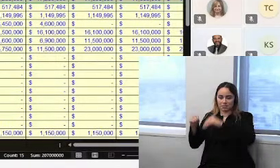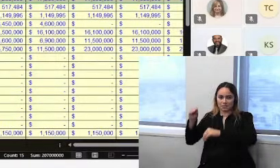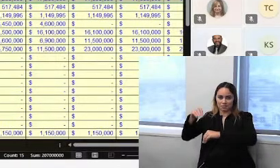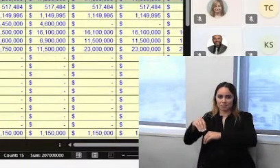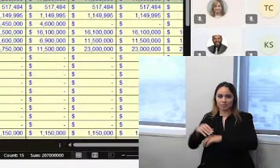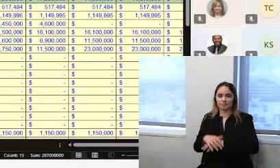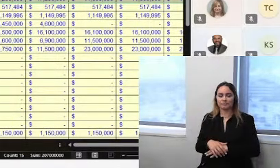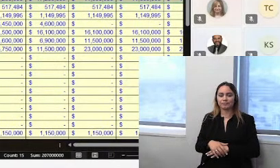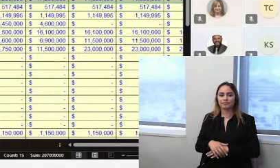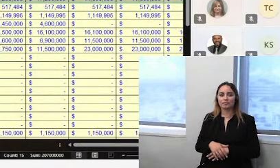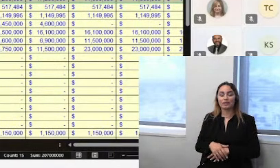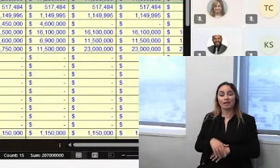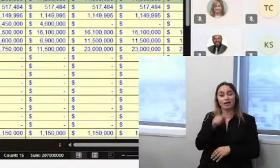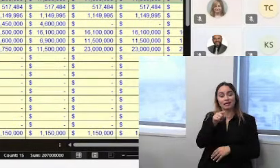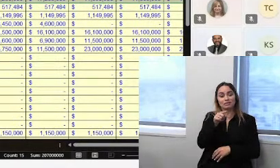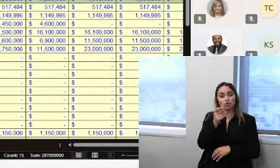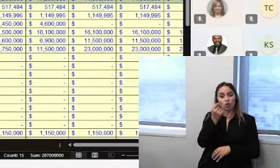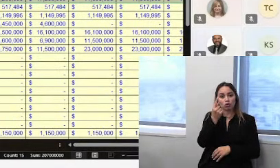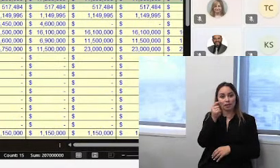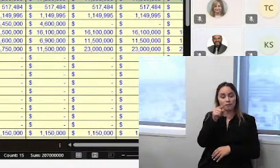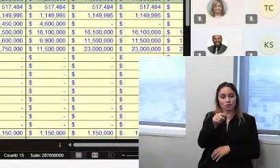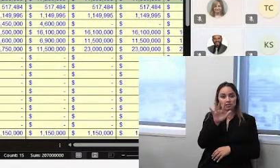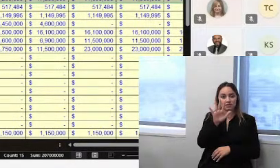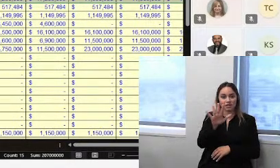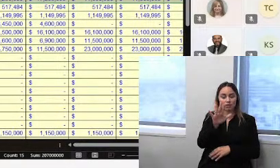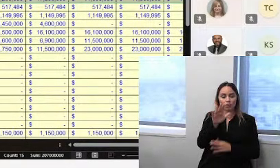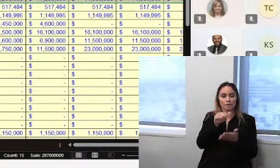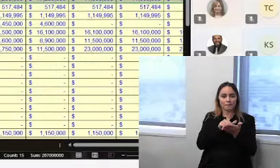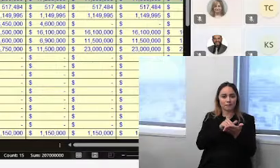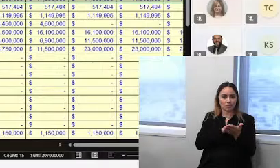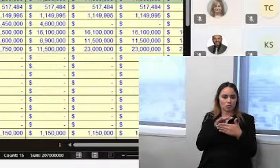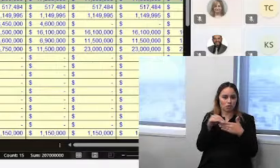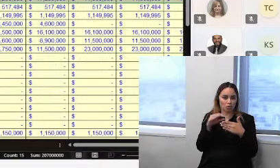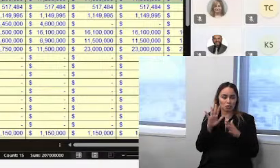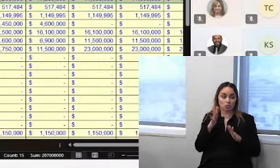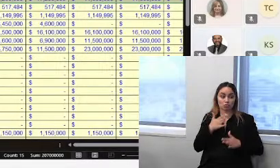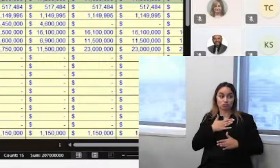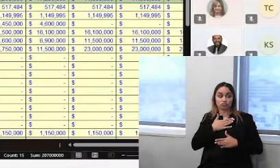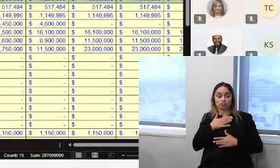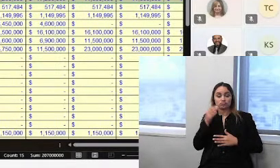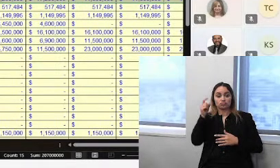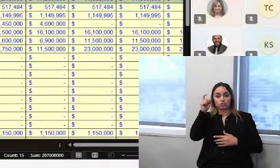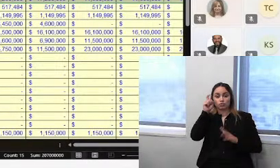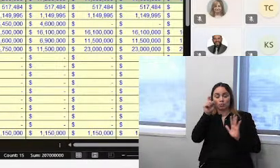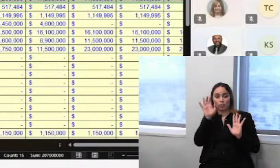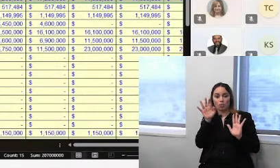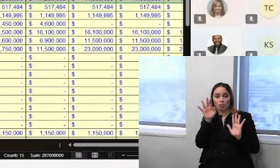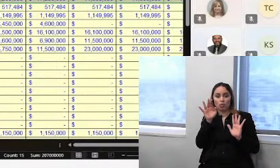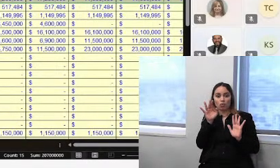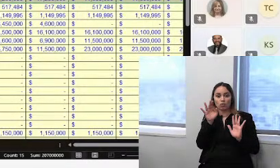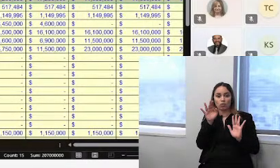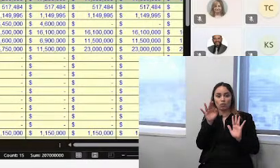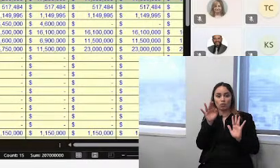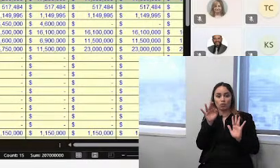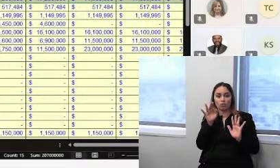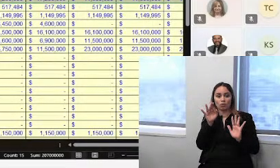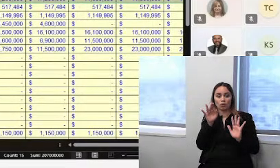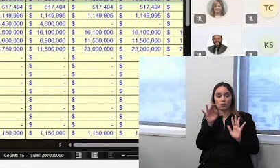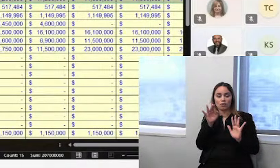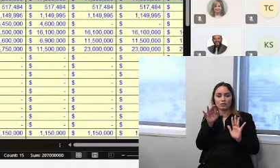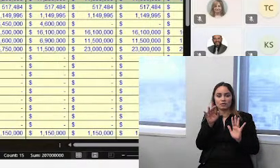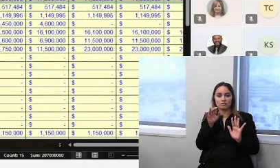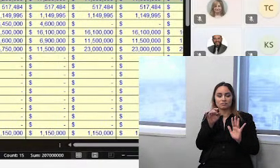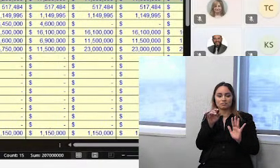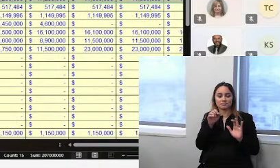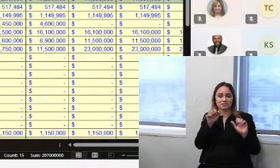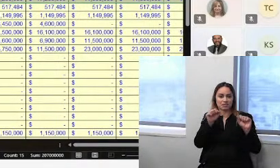million assumes that is something you can't recover from the applicants or the developers, or